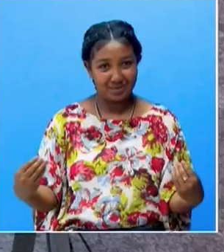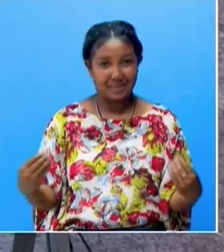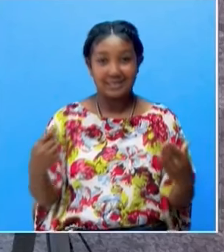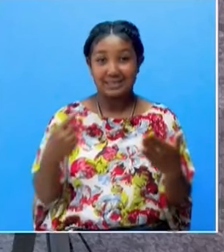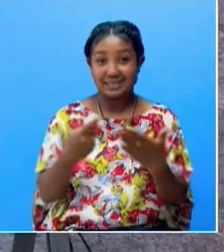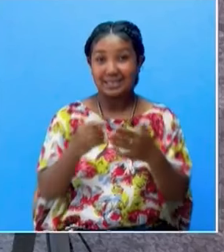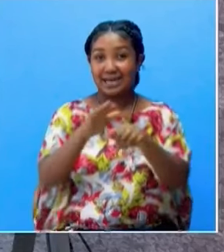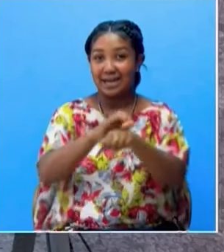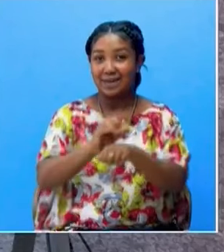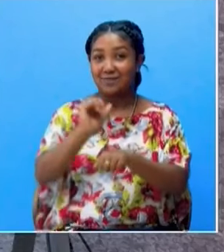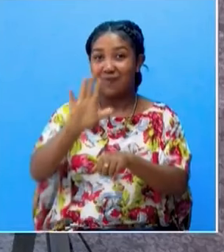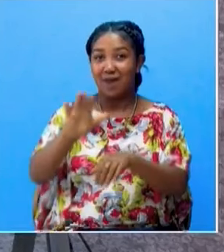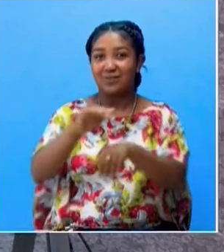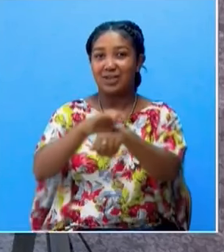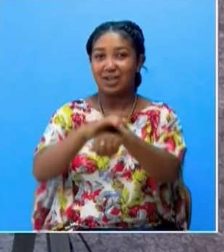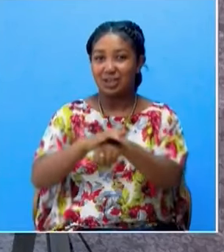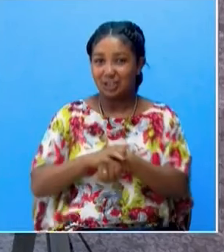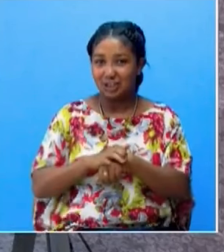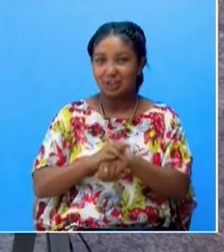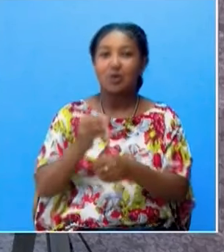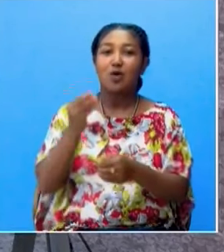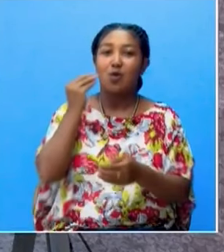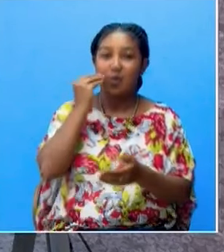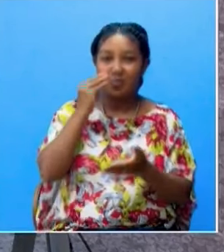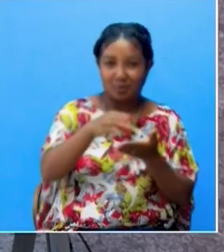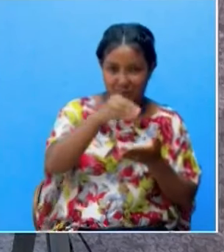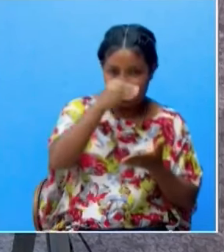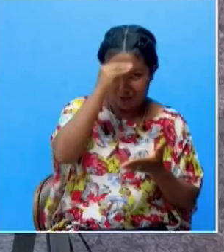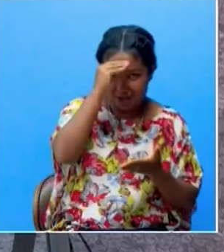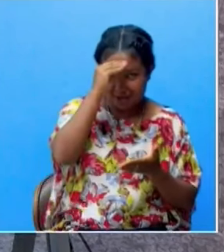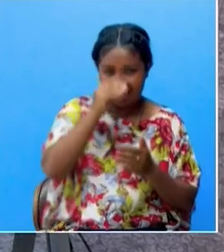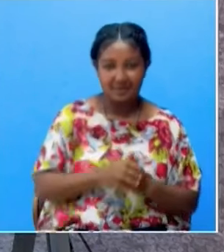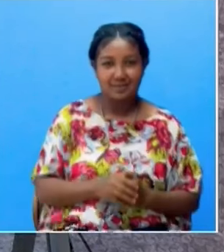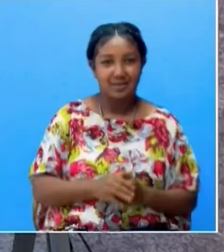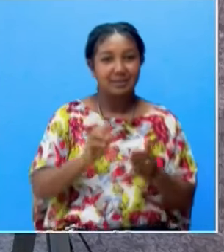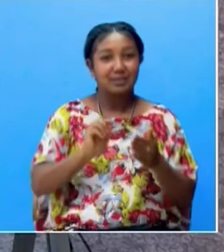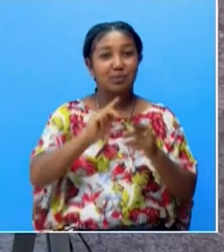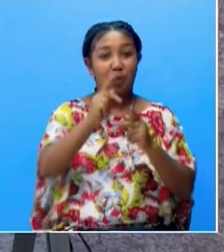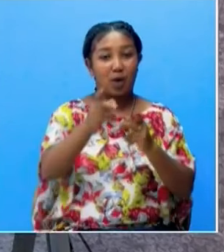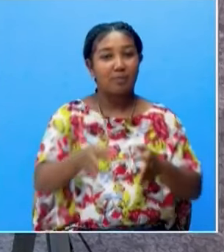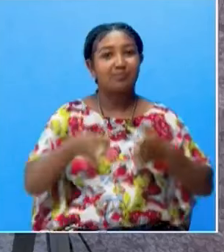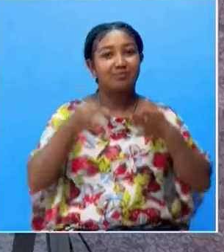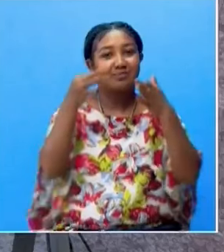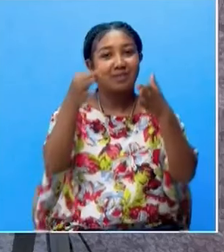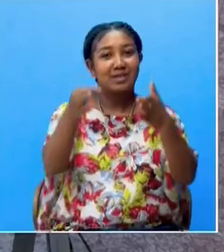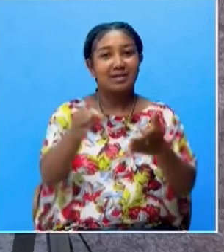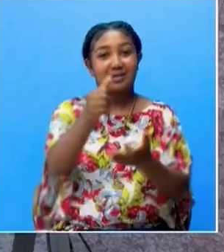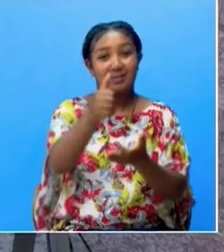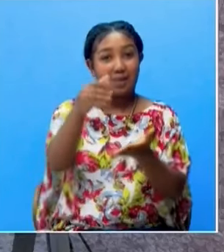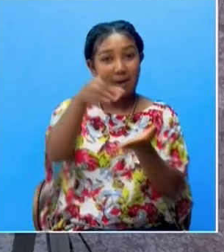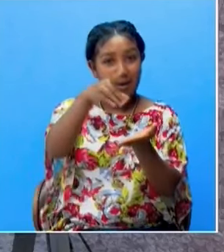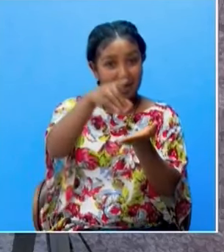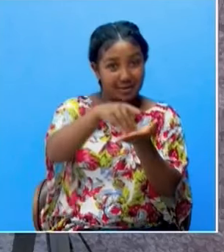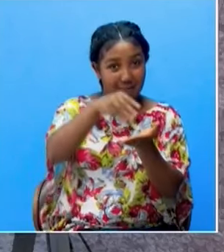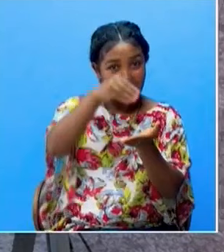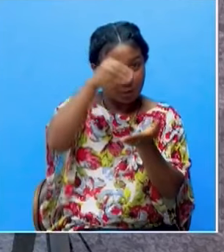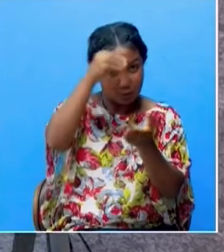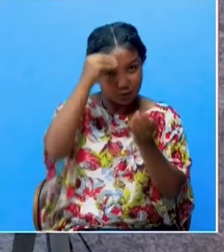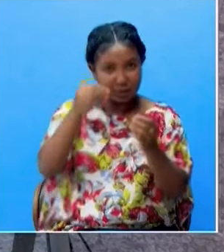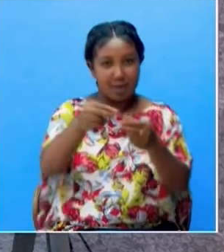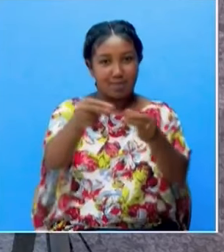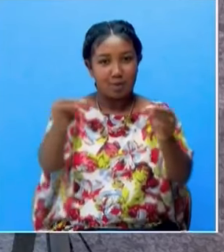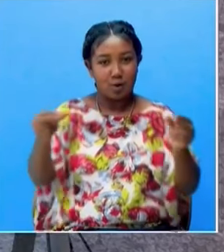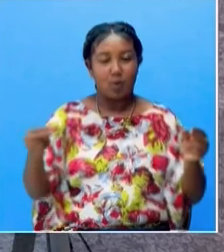This is Grade 5 English Language Home Tutorial class. This program is brought to you by City Government of Addis Ababa